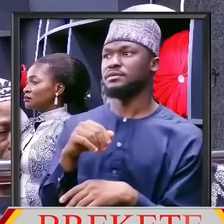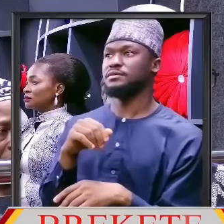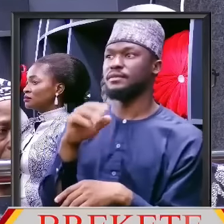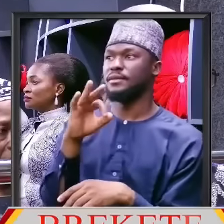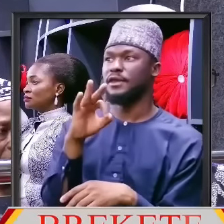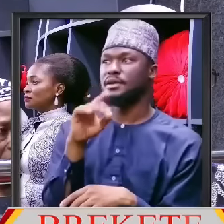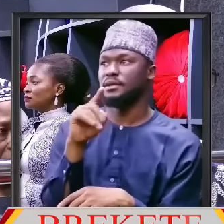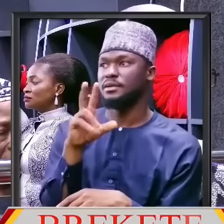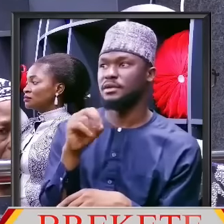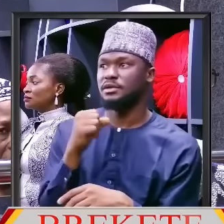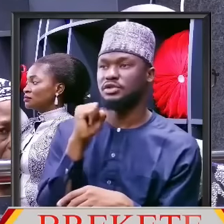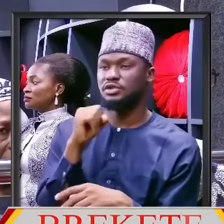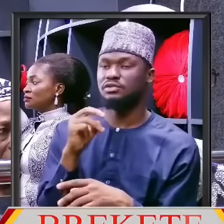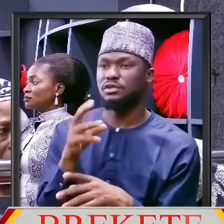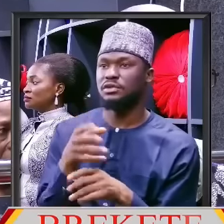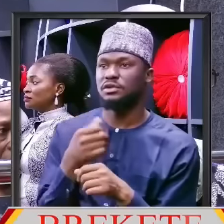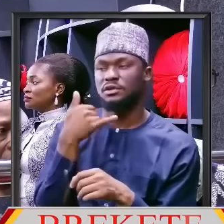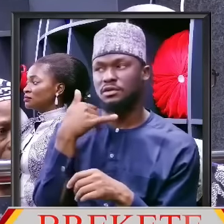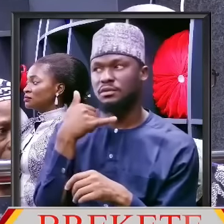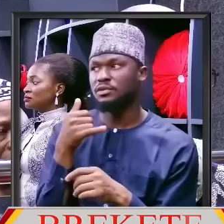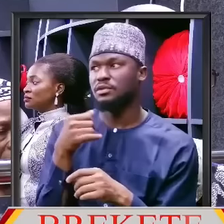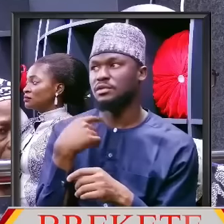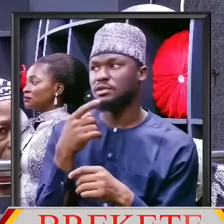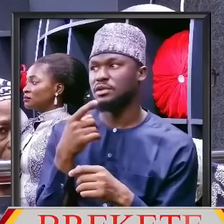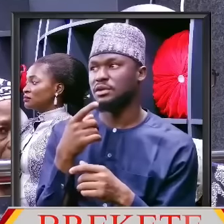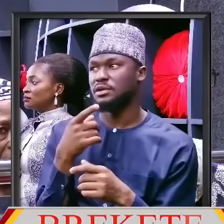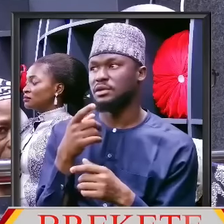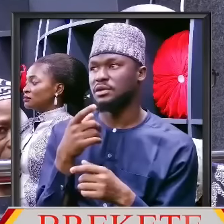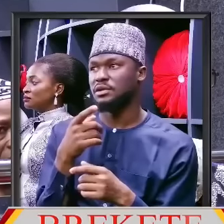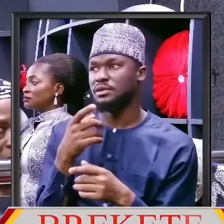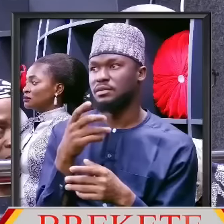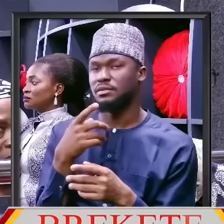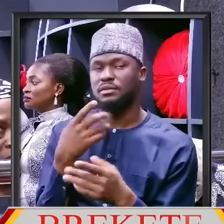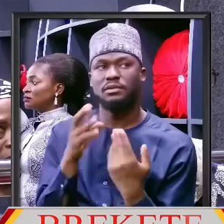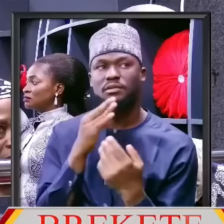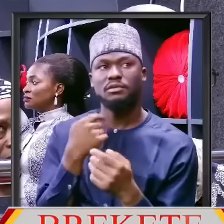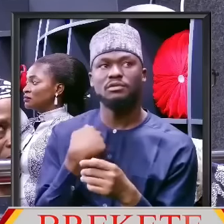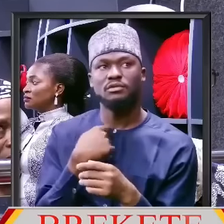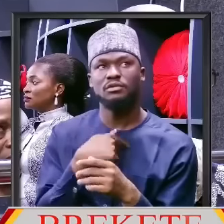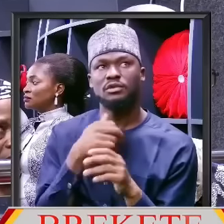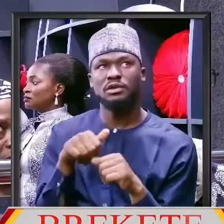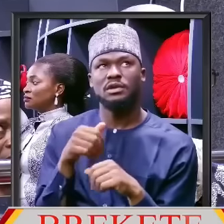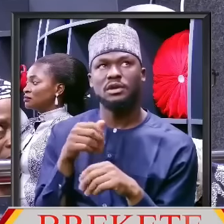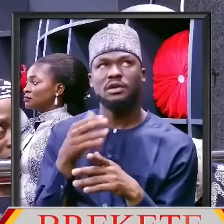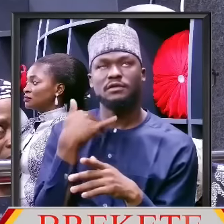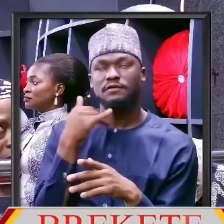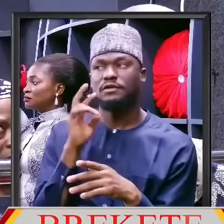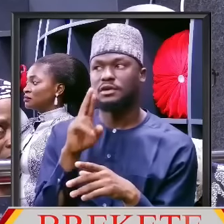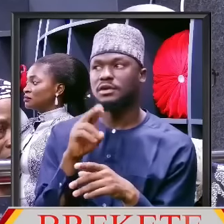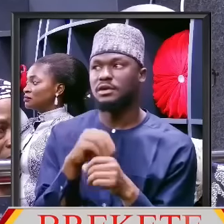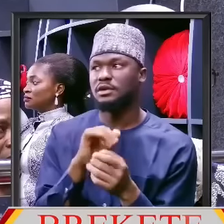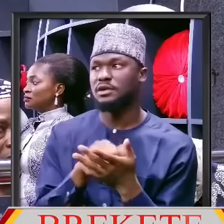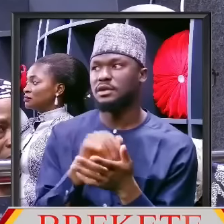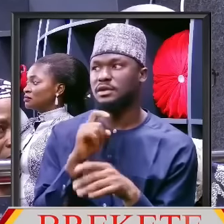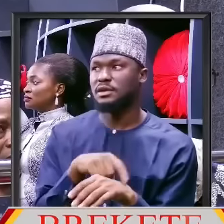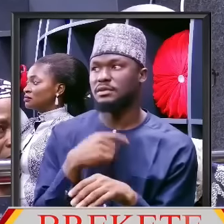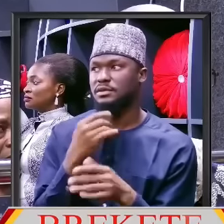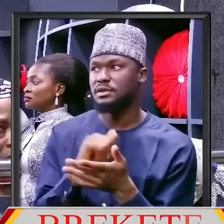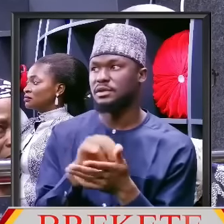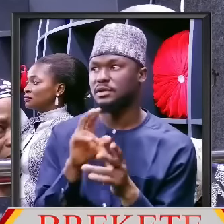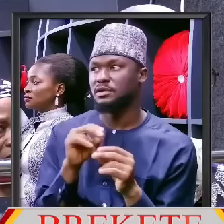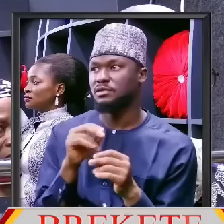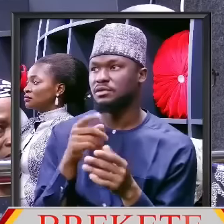call. So I won't send a message, say, okay, whether Moko call her in that time where she talks, say she go ready 8:30 and she say no, it